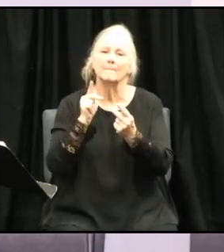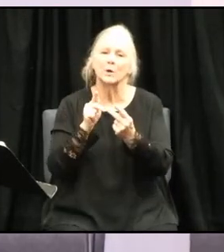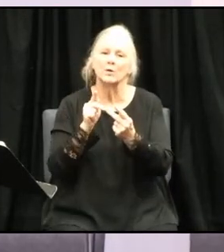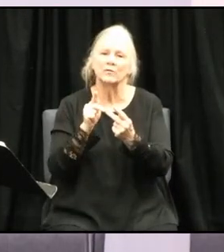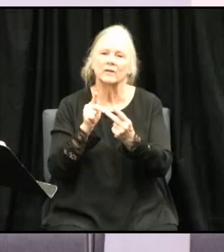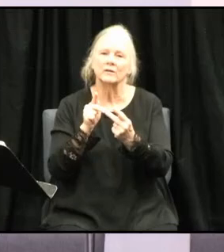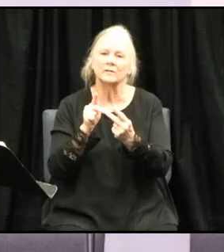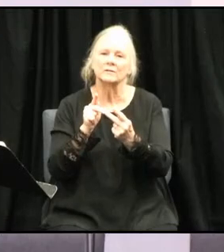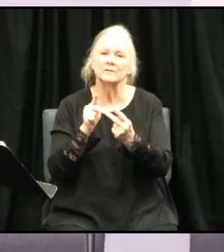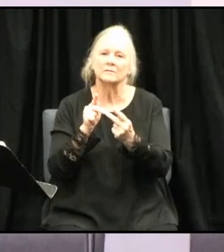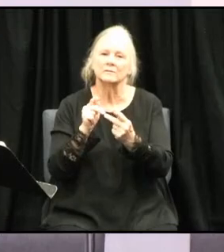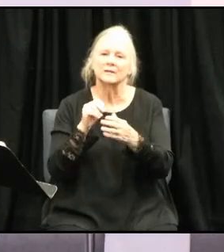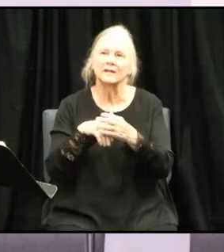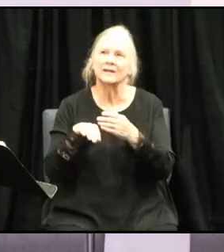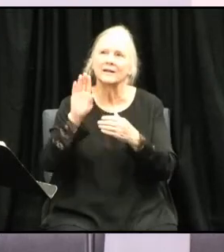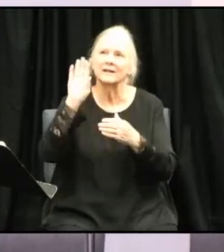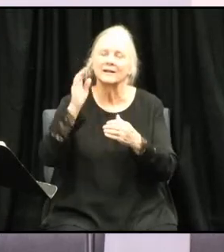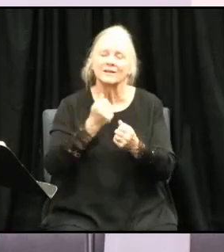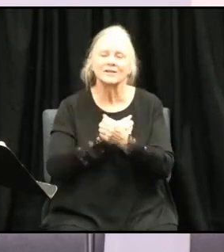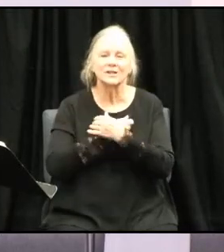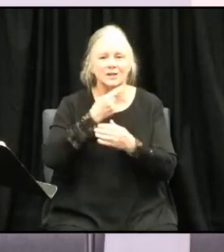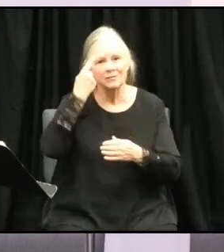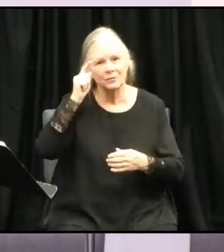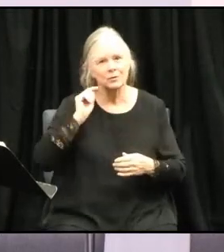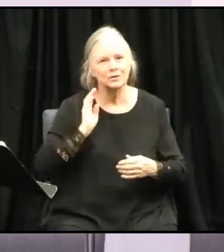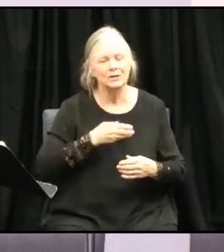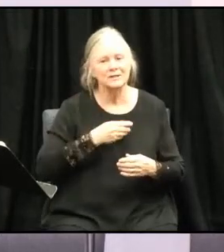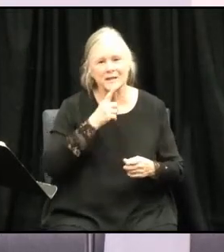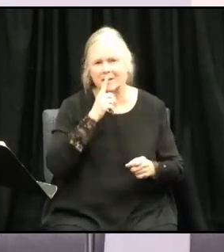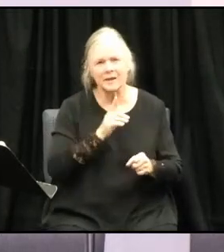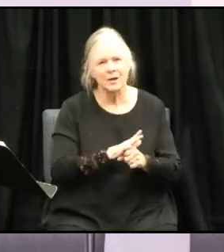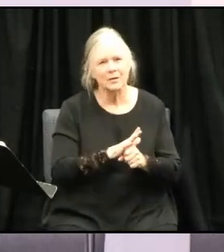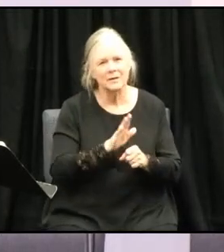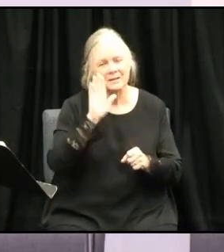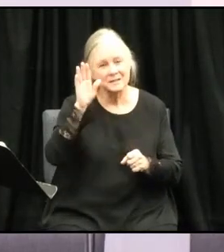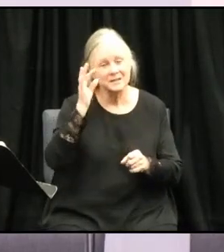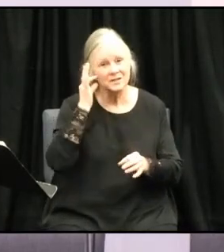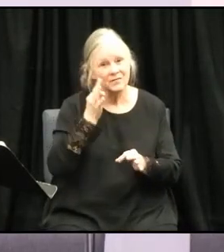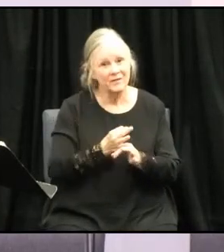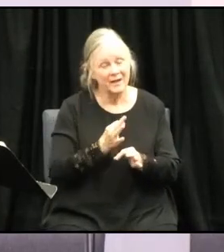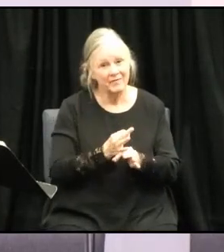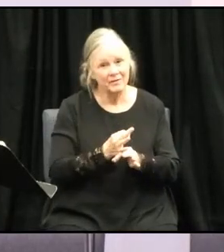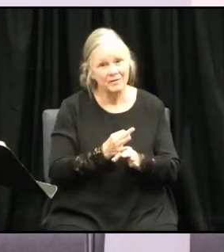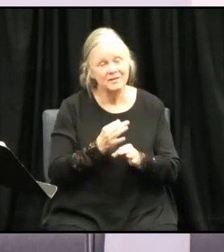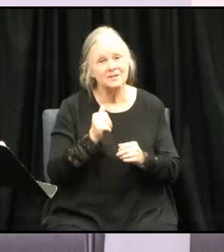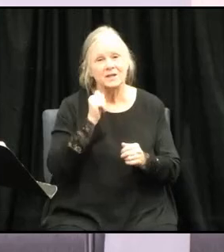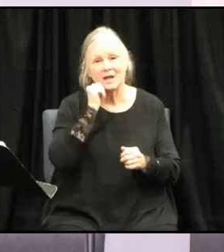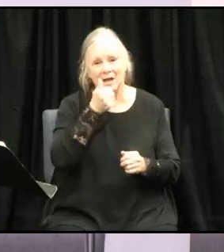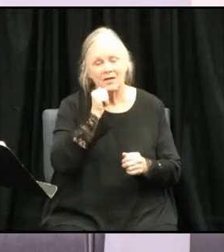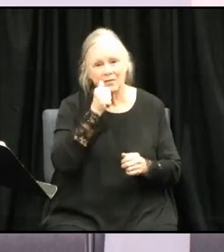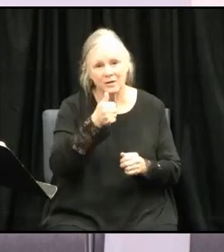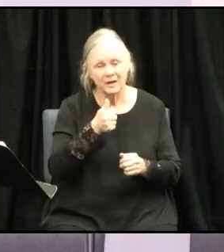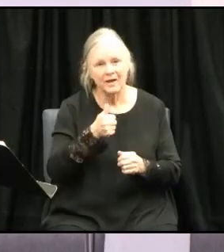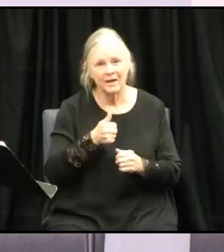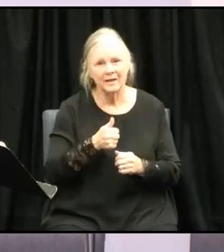In his love for us, guarantees his faithfulness every moment of every day, all the way to glory one glad day.